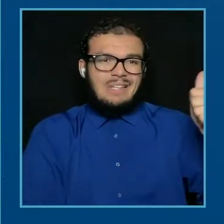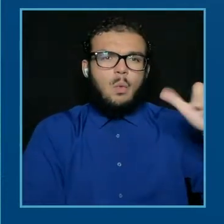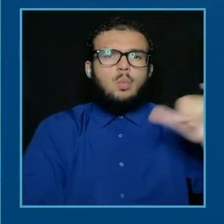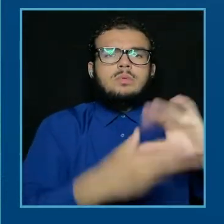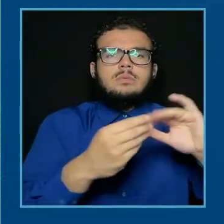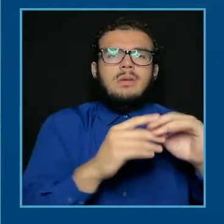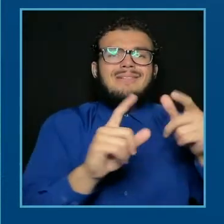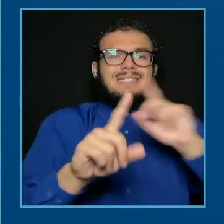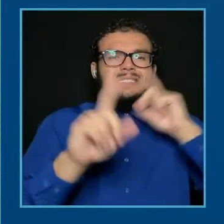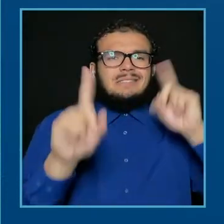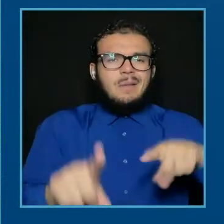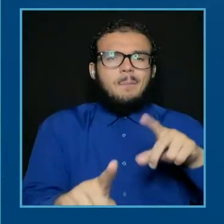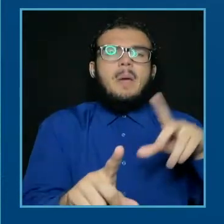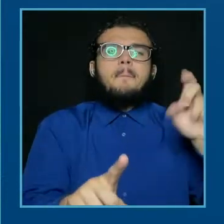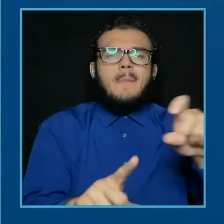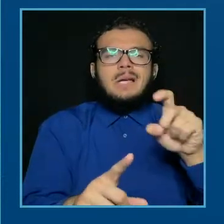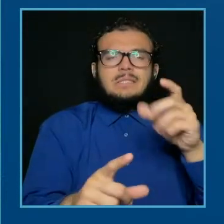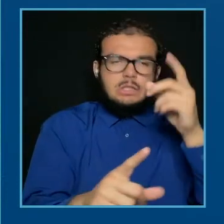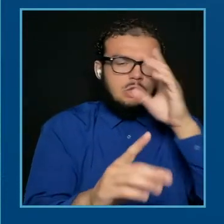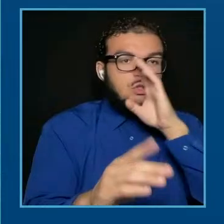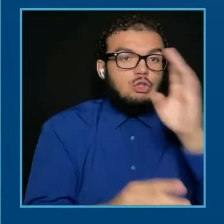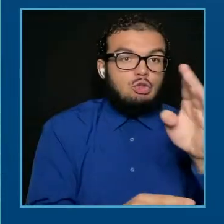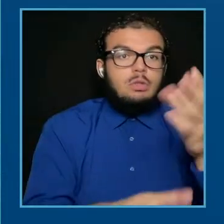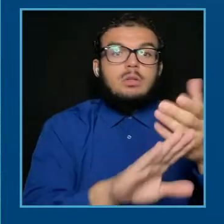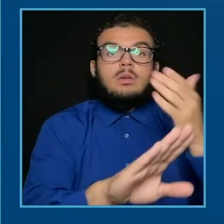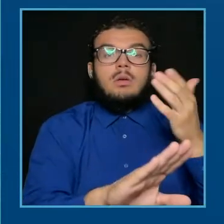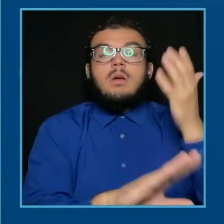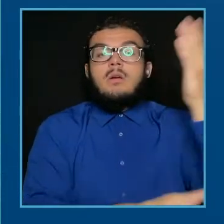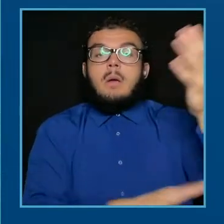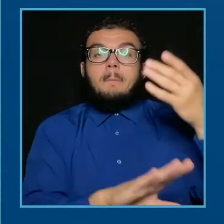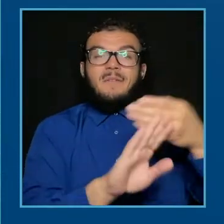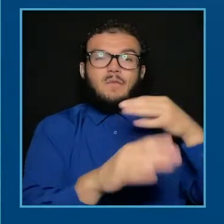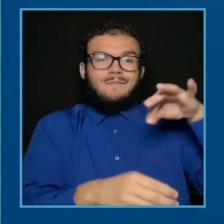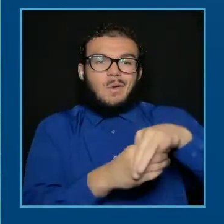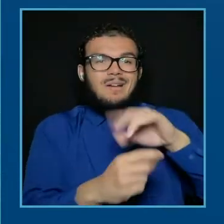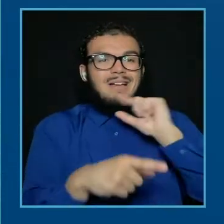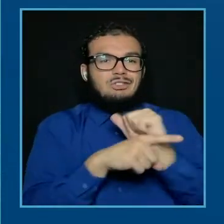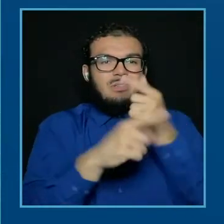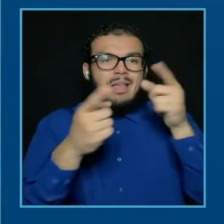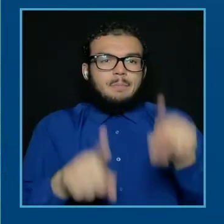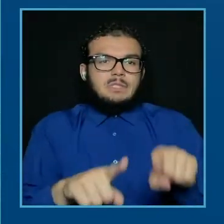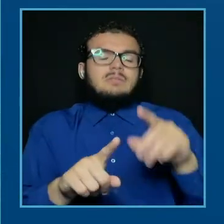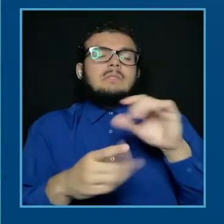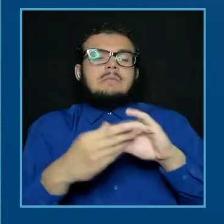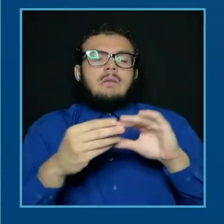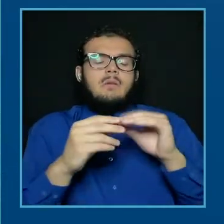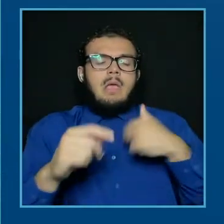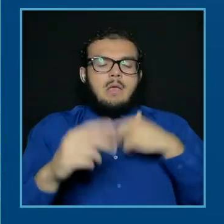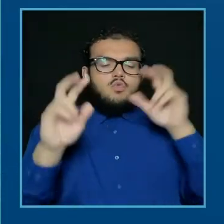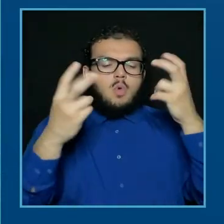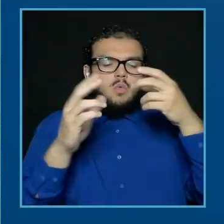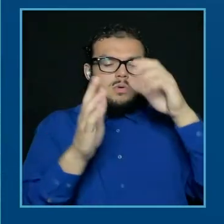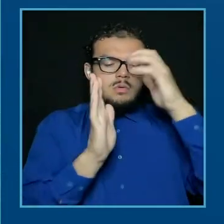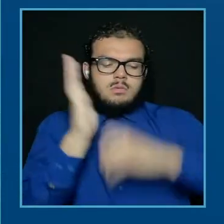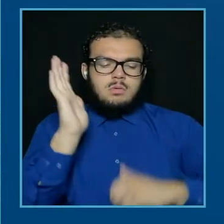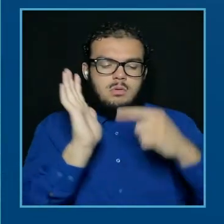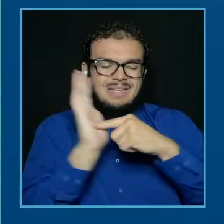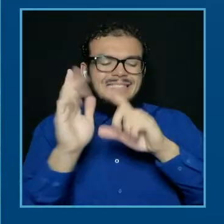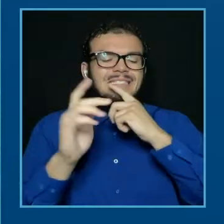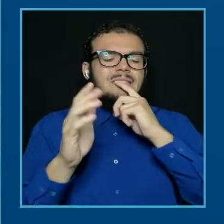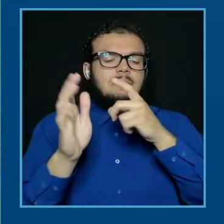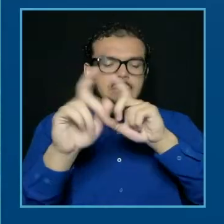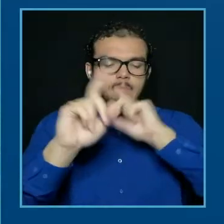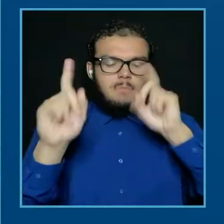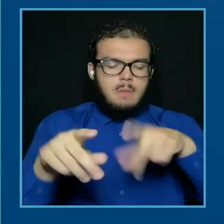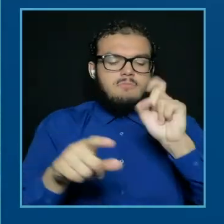demand must be asserted before the vote actually occurs. It says, and I quote, "This demand must be asserted